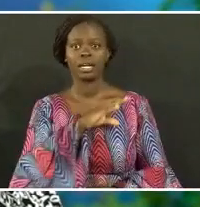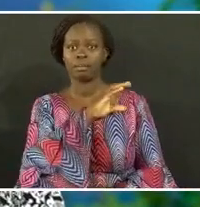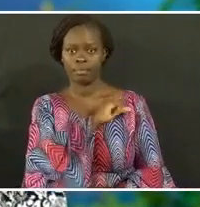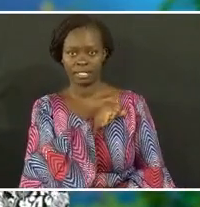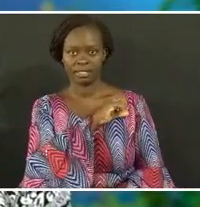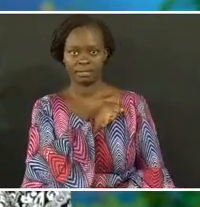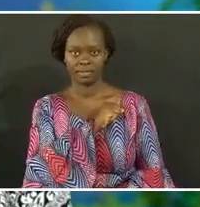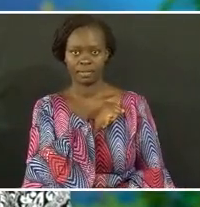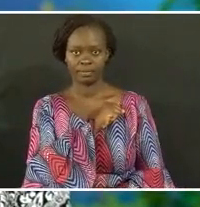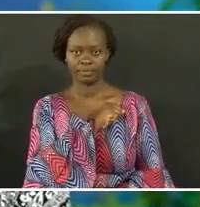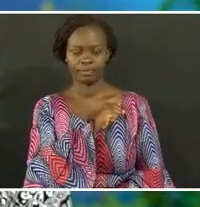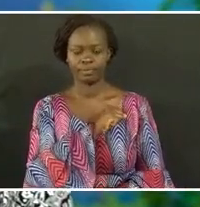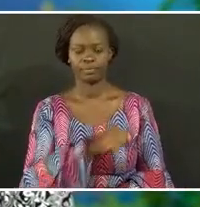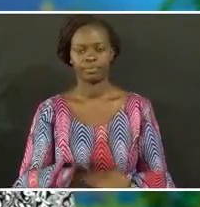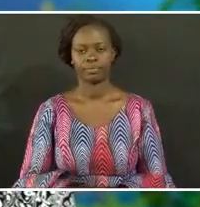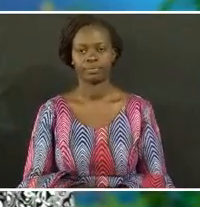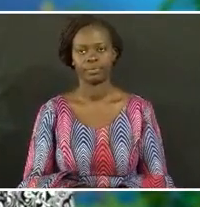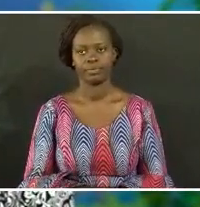Church,